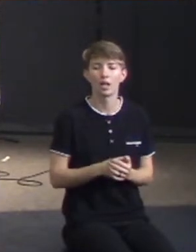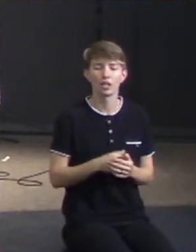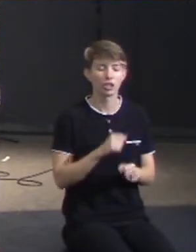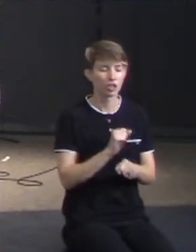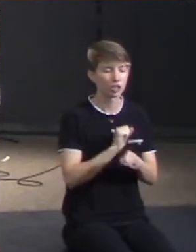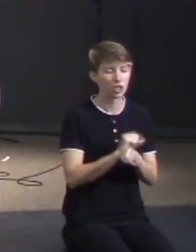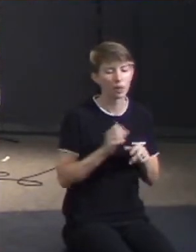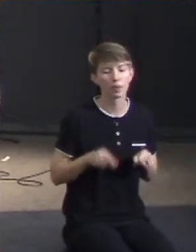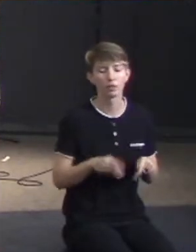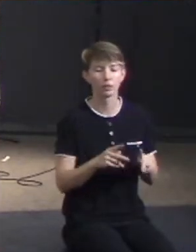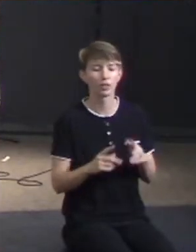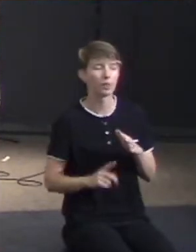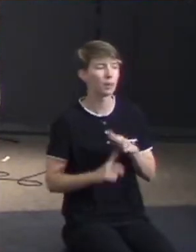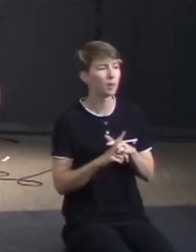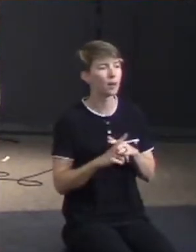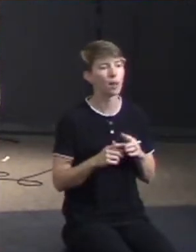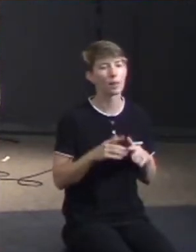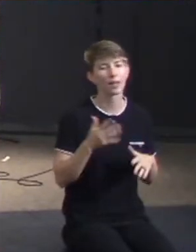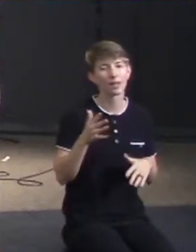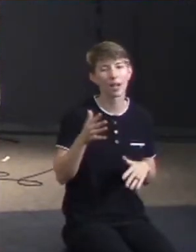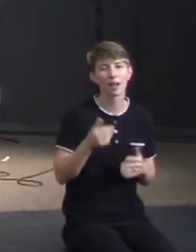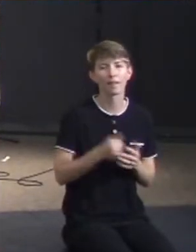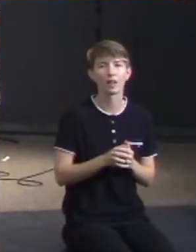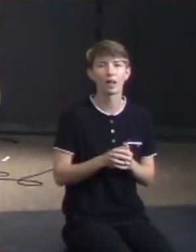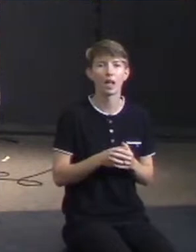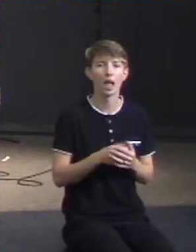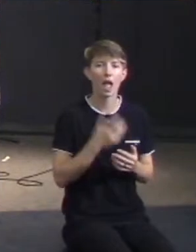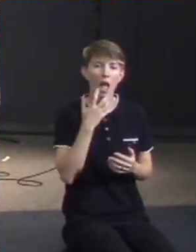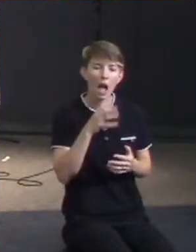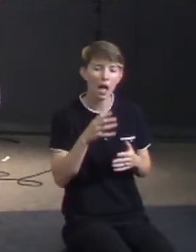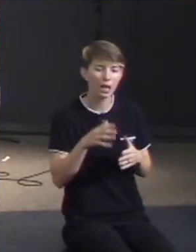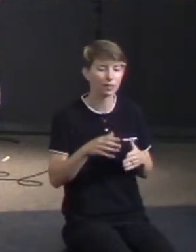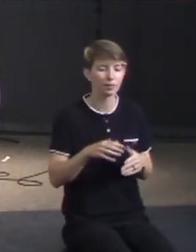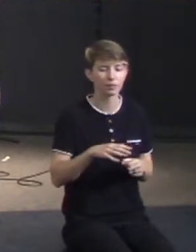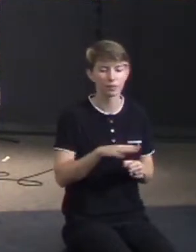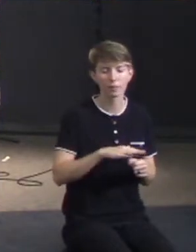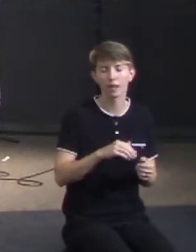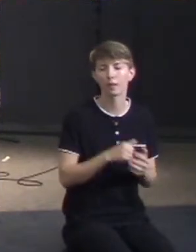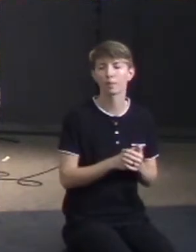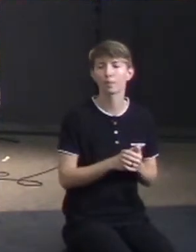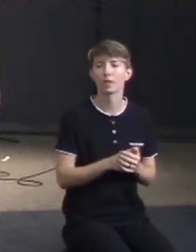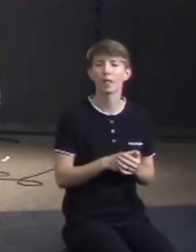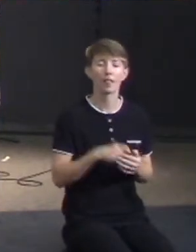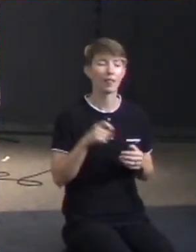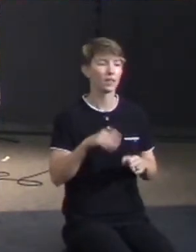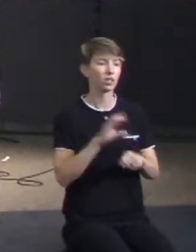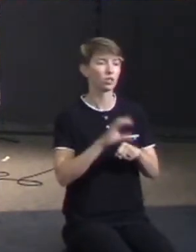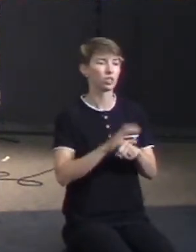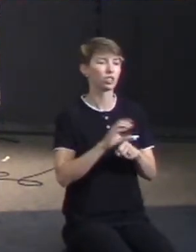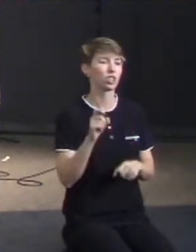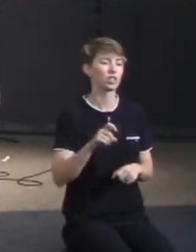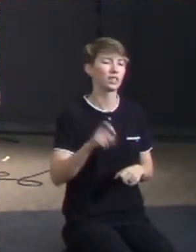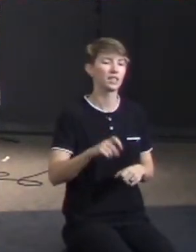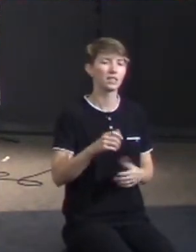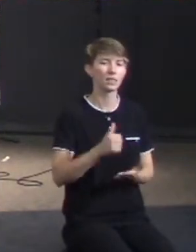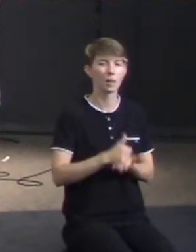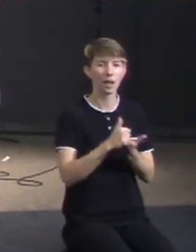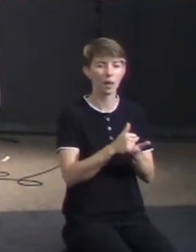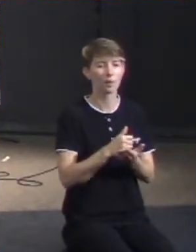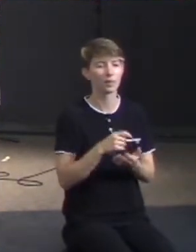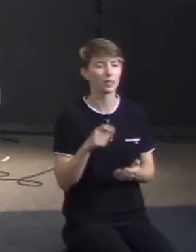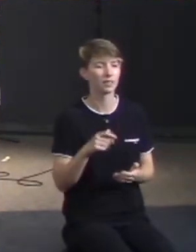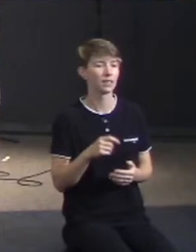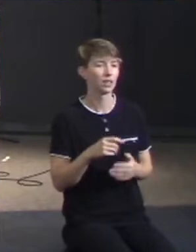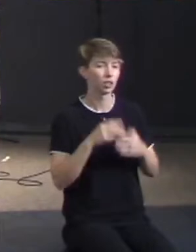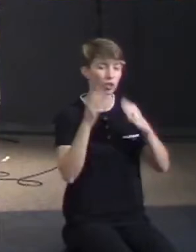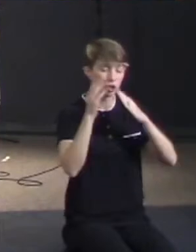a hot spot area, and someone reached out to me and says, listen, this church needs some help, and it's in a little bit of